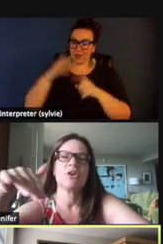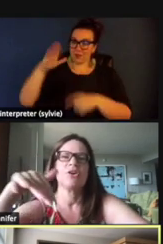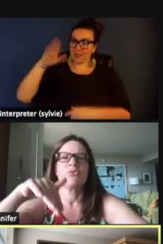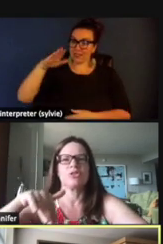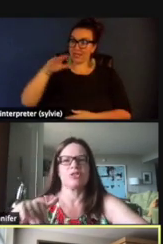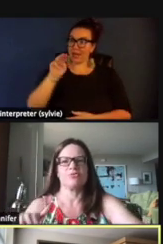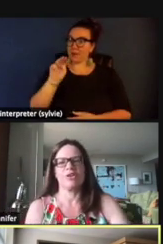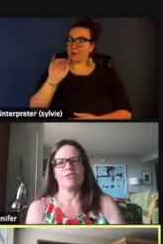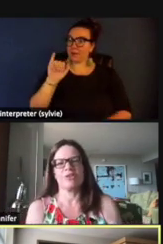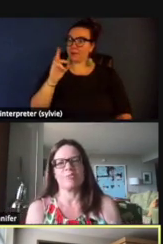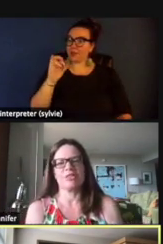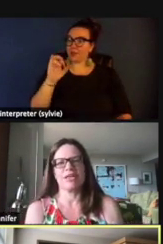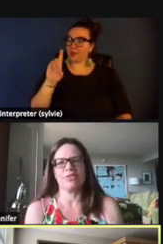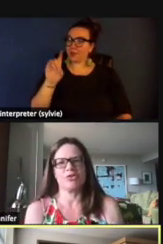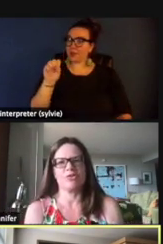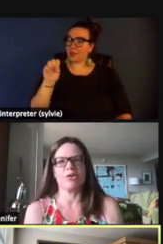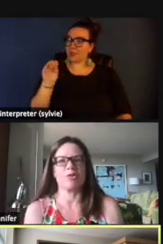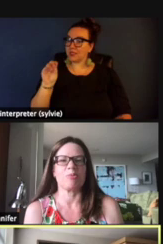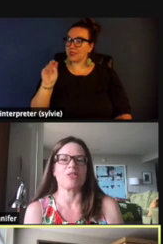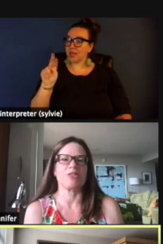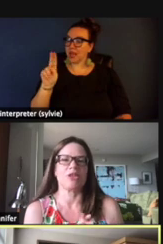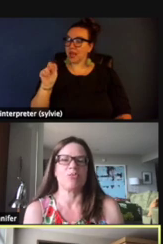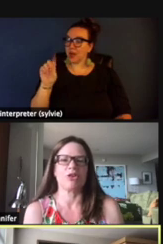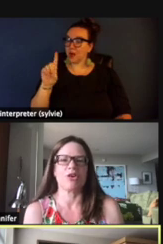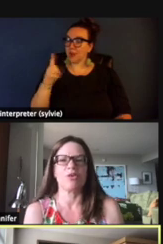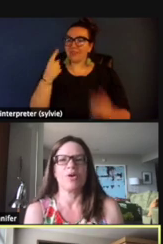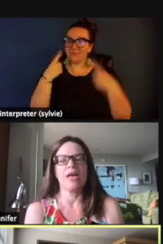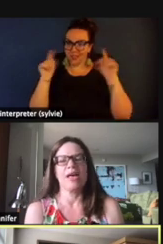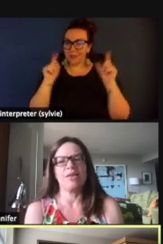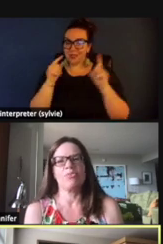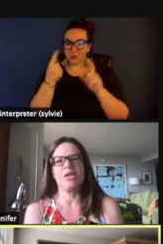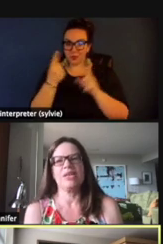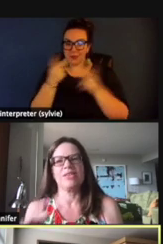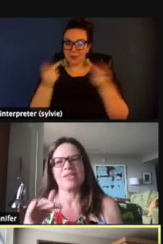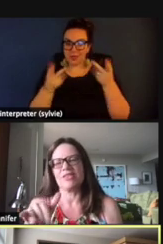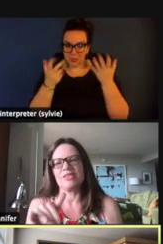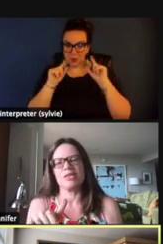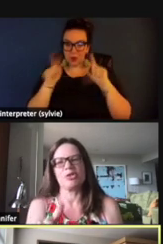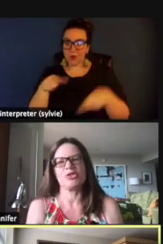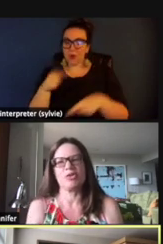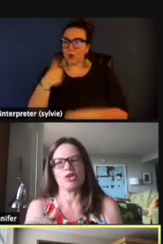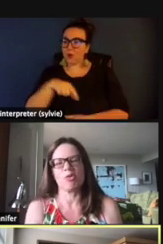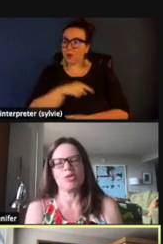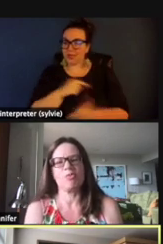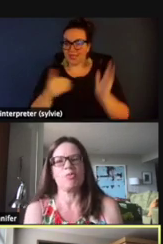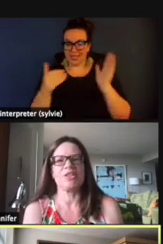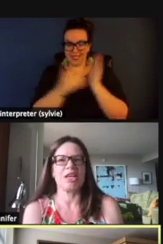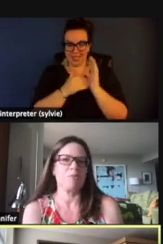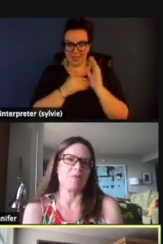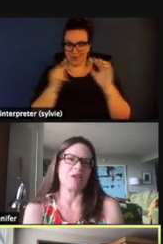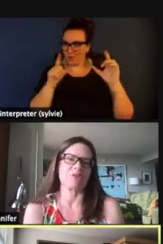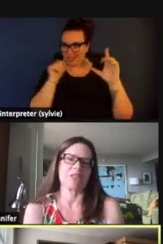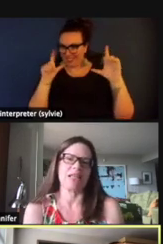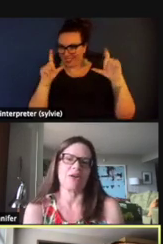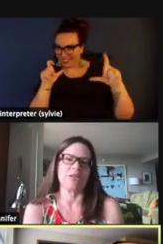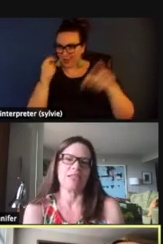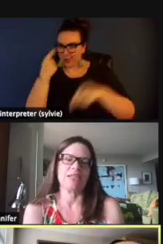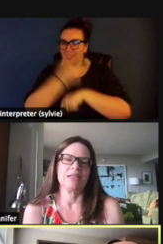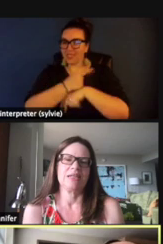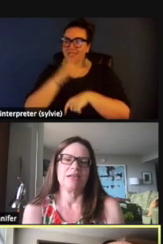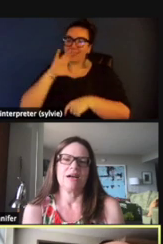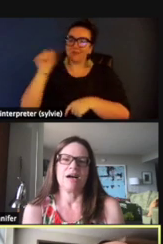Sound, which is a very famous site there too. You know, one of the places that you want to go. And then this isn't a picture we took, but the day we went, it was